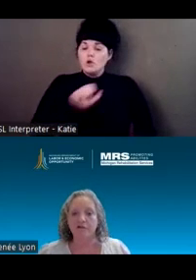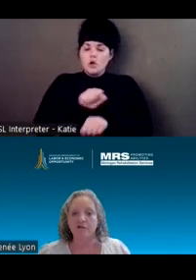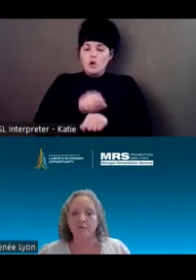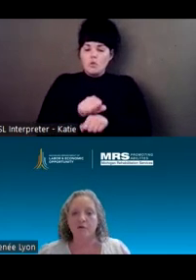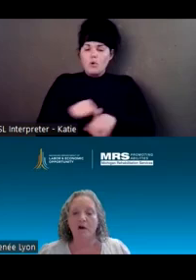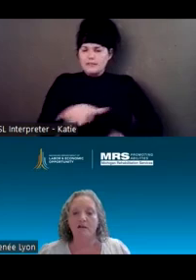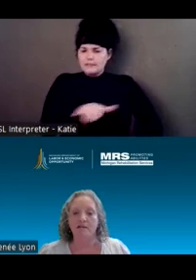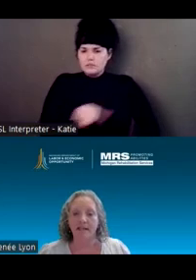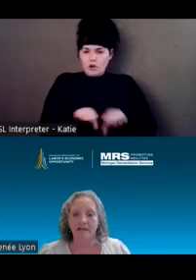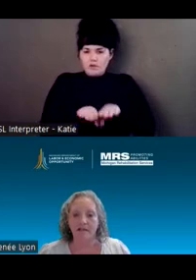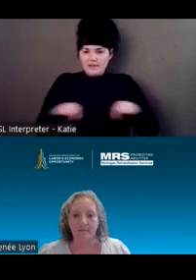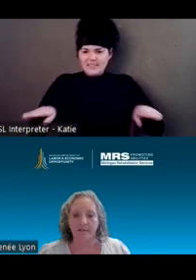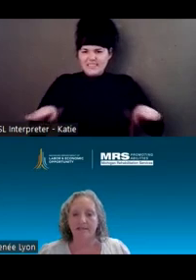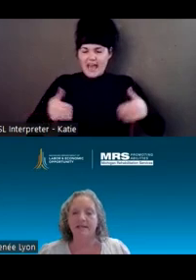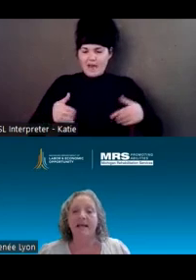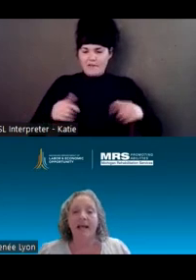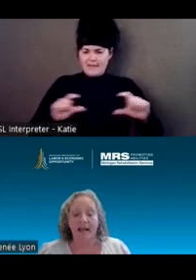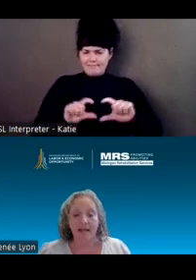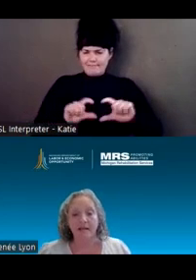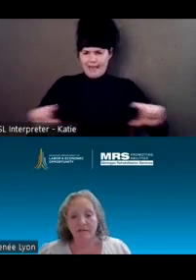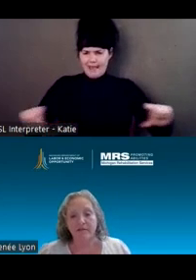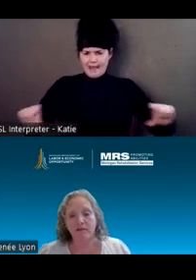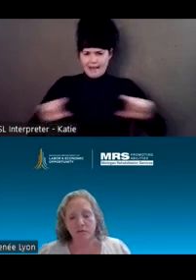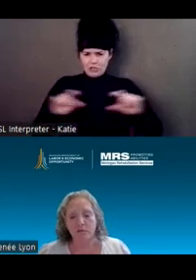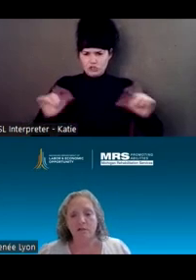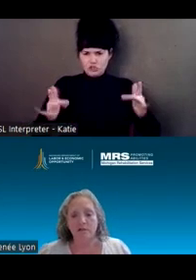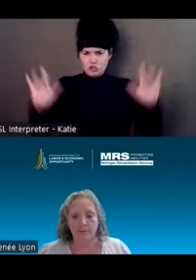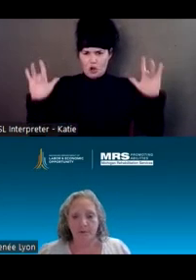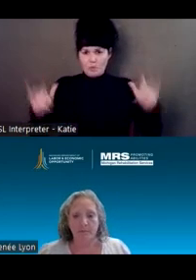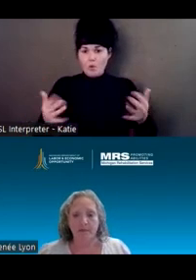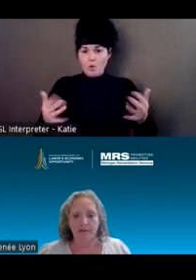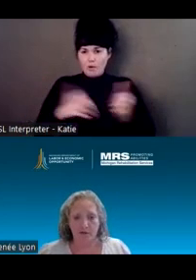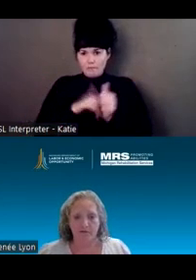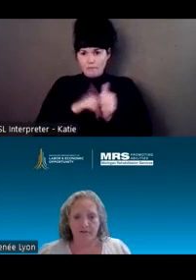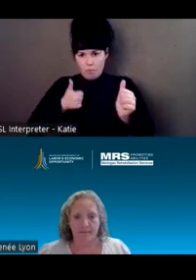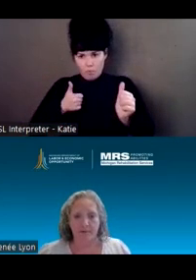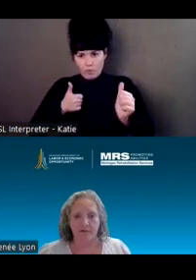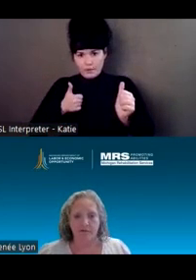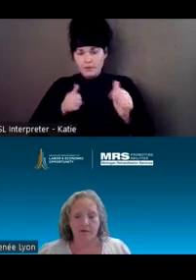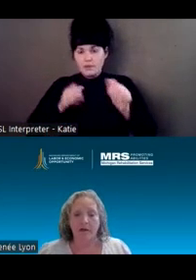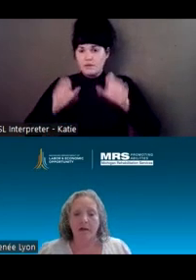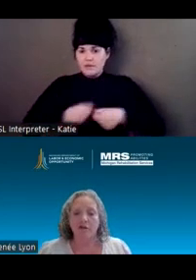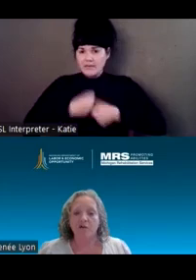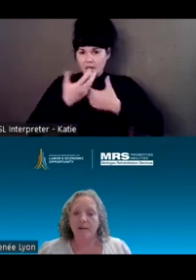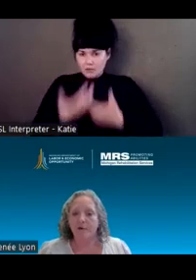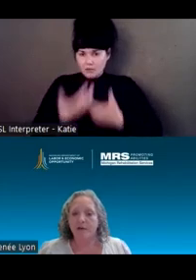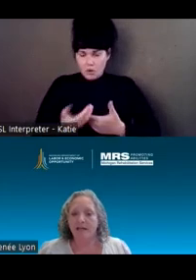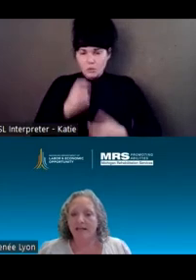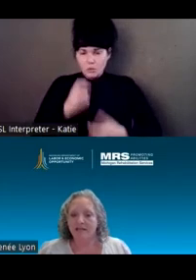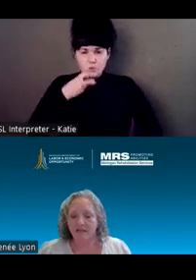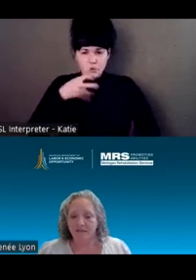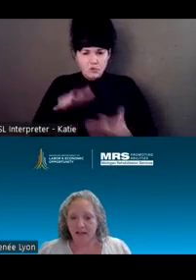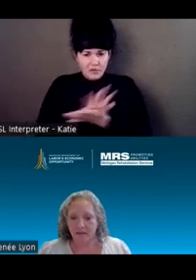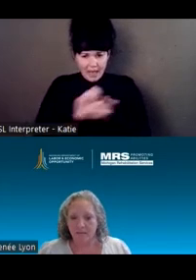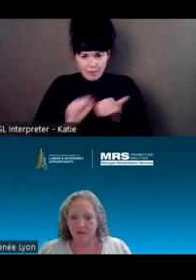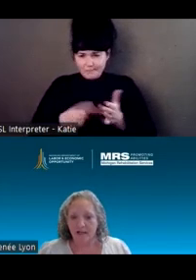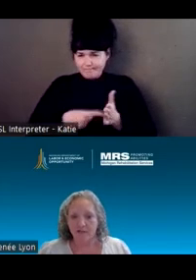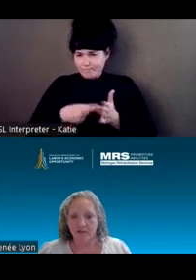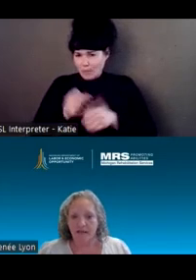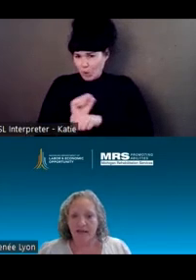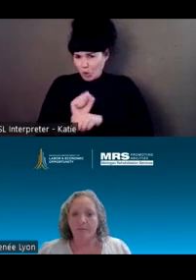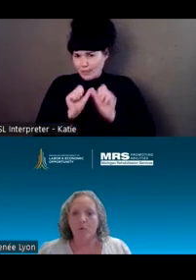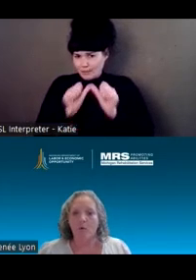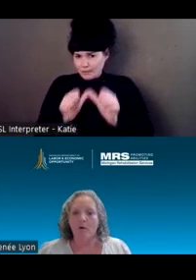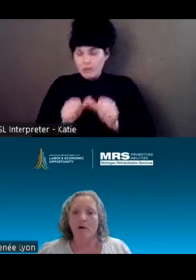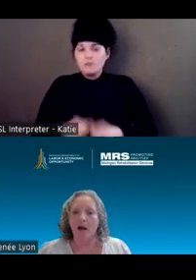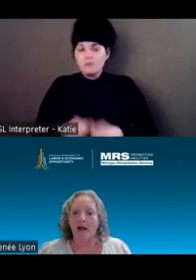Prolonged pressure will cause that numbness and eventual permanent nerve damage. Try putting a stuffed animal on